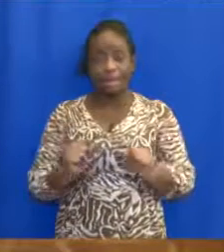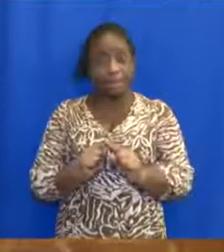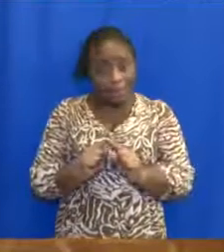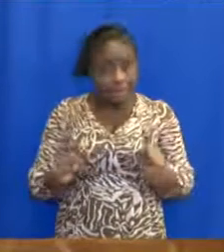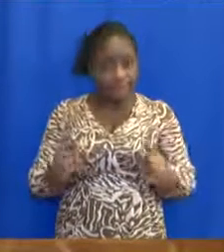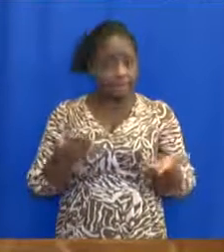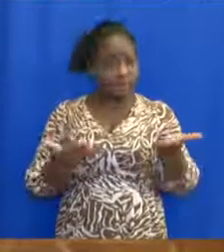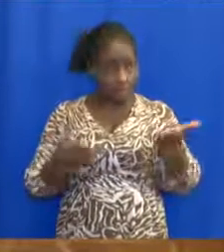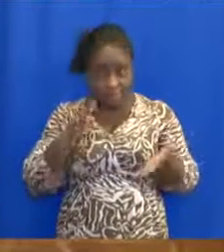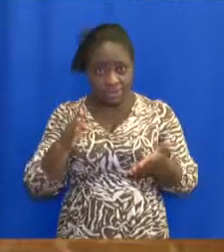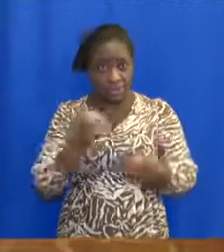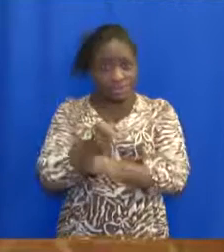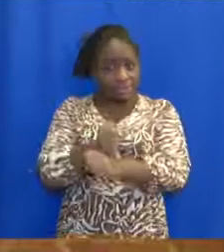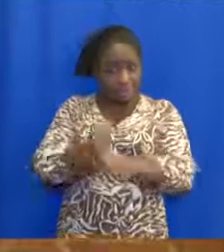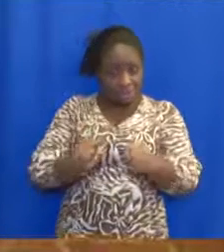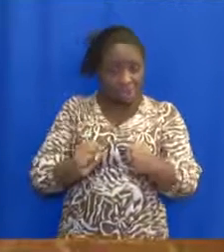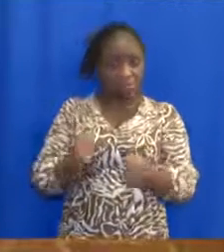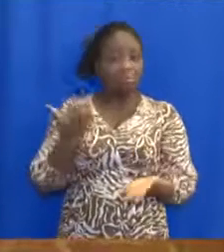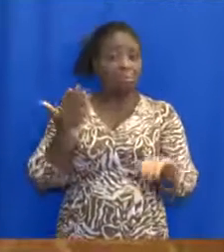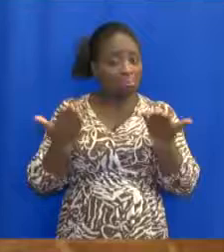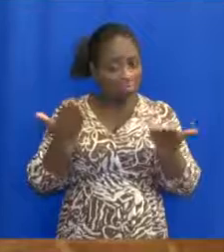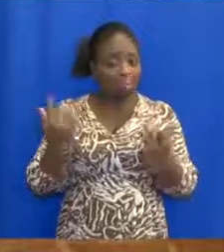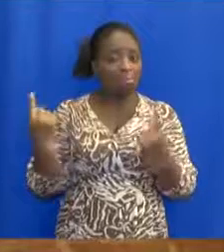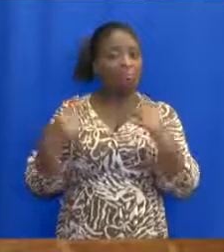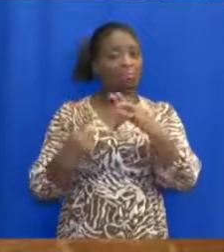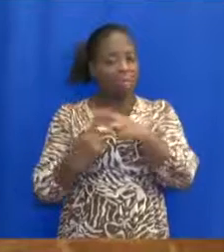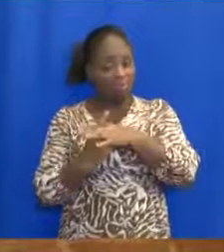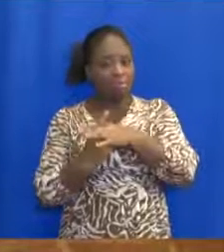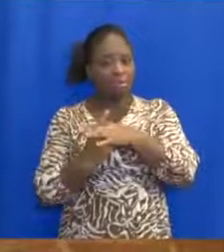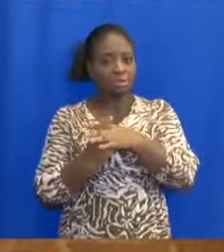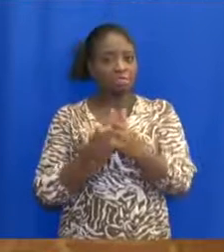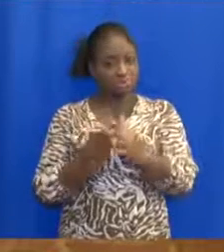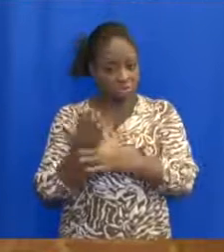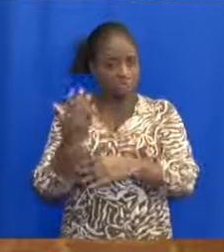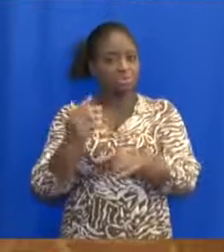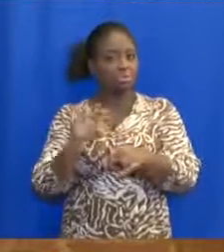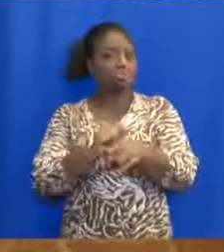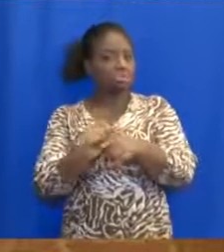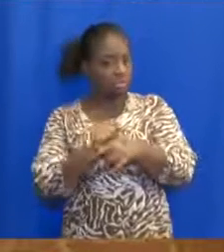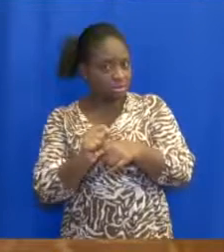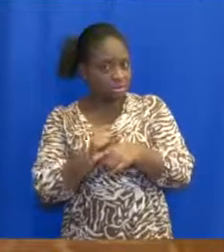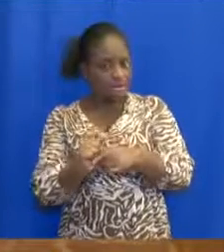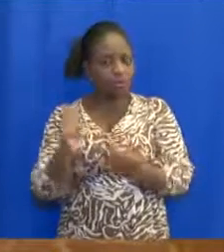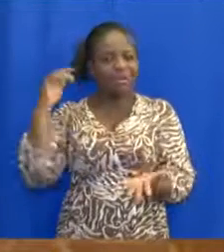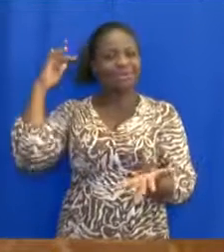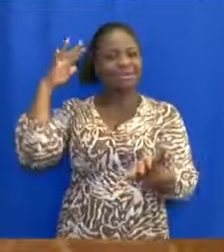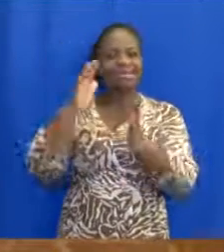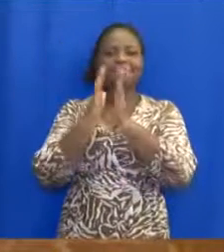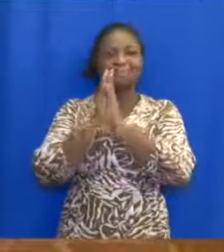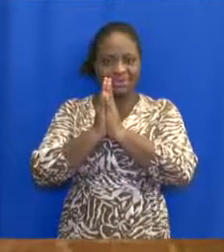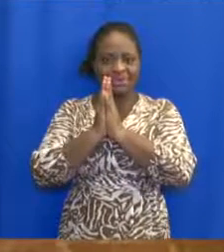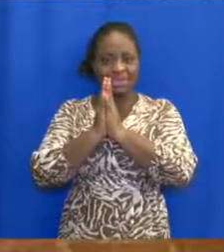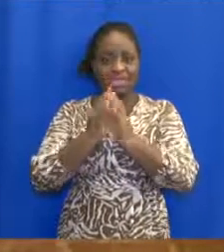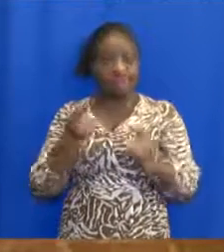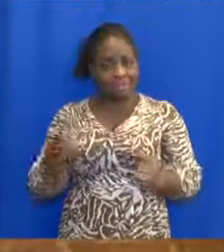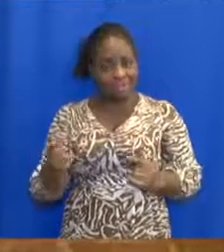Ultimately, salvation will come with an effective and accessible treatment. We hope and pray that